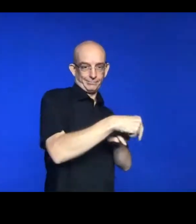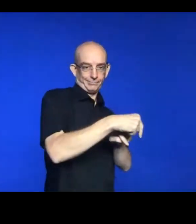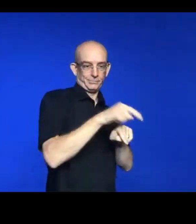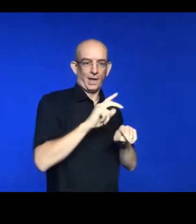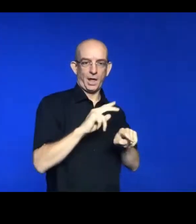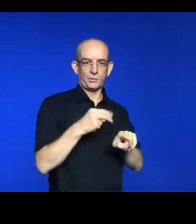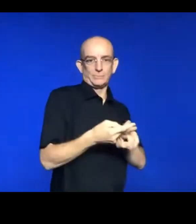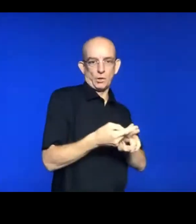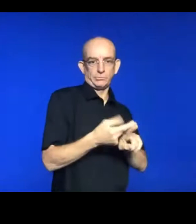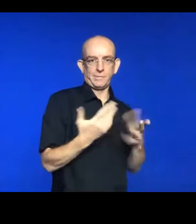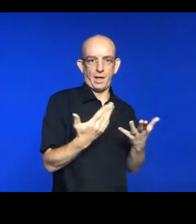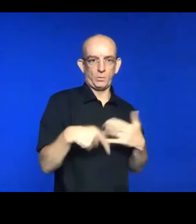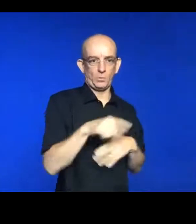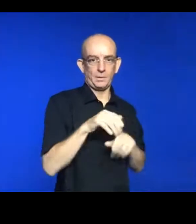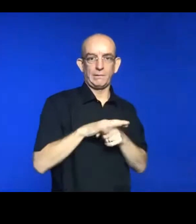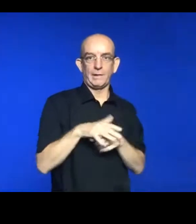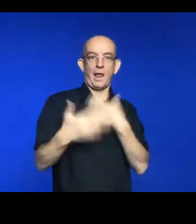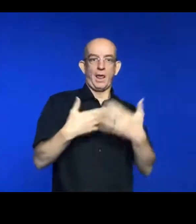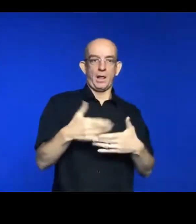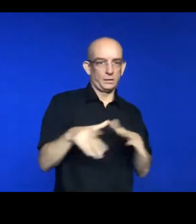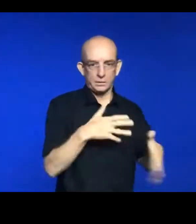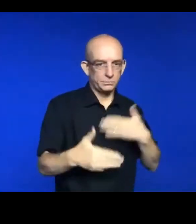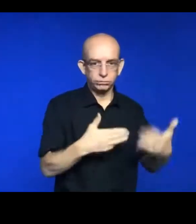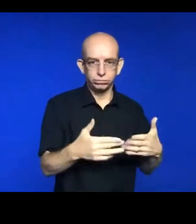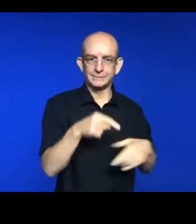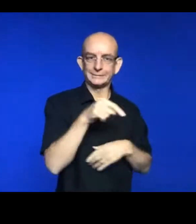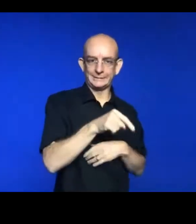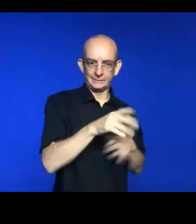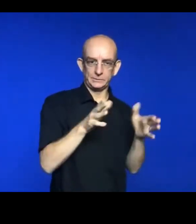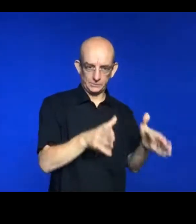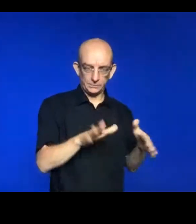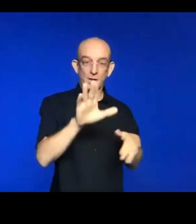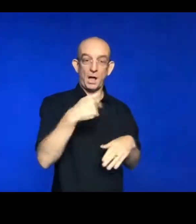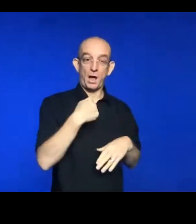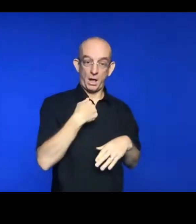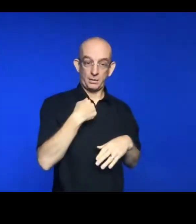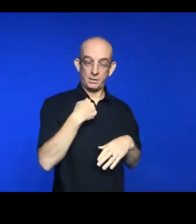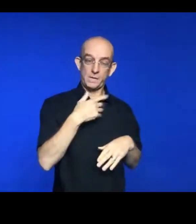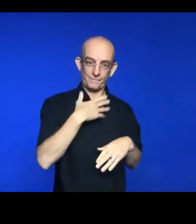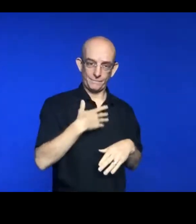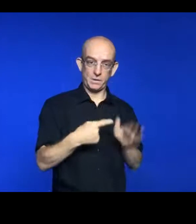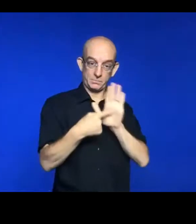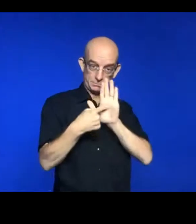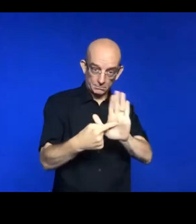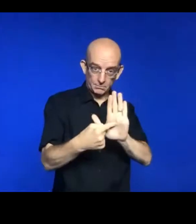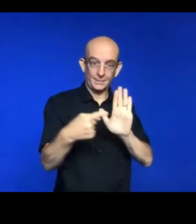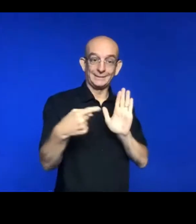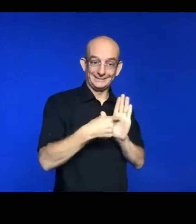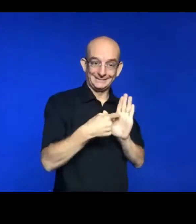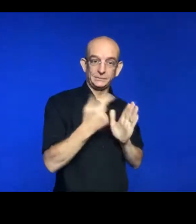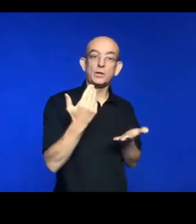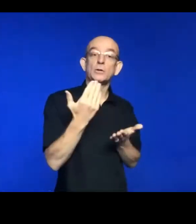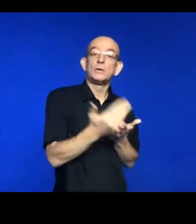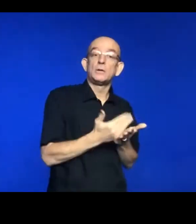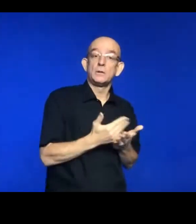emphasize that recommendation that WHO has been giving from the beginning, and also to which most or